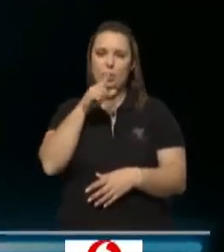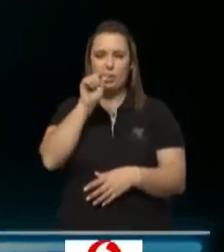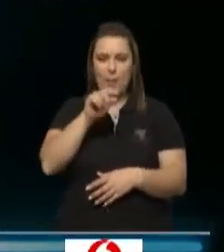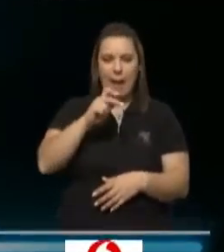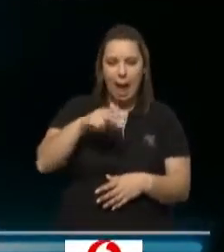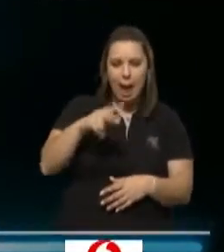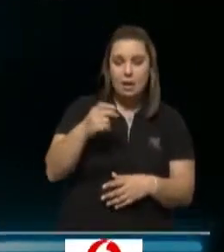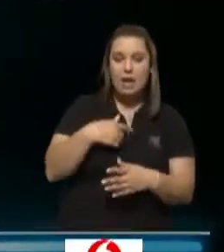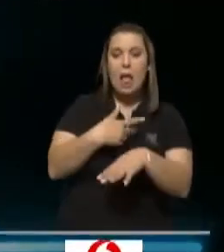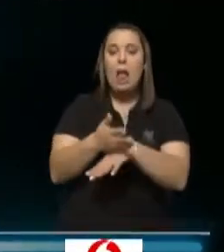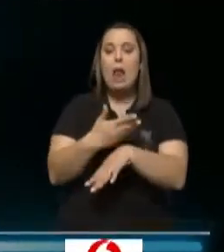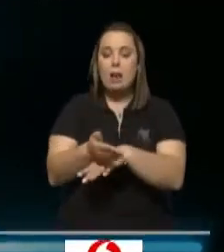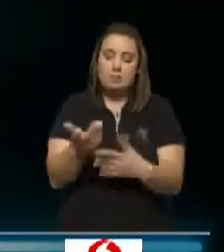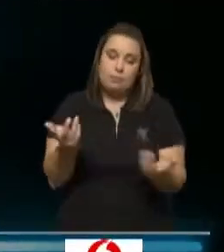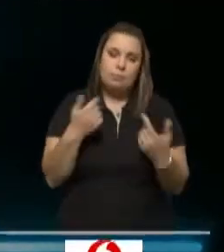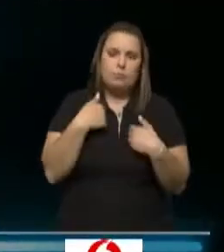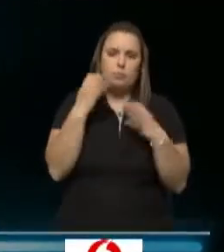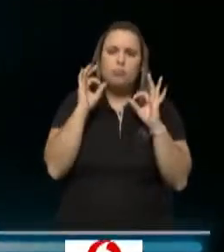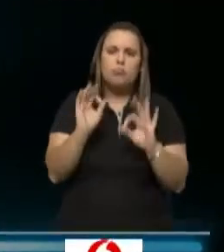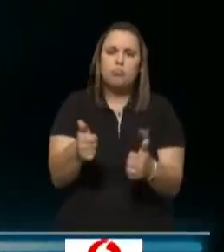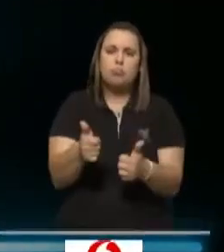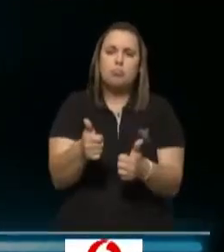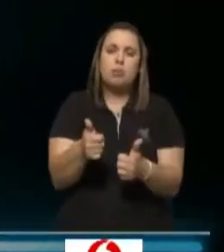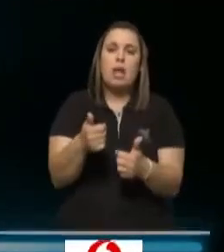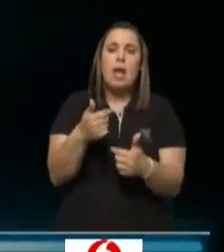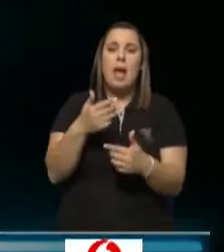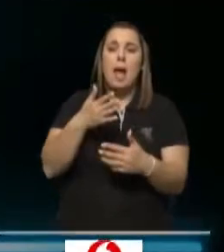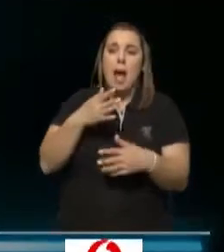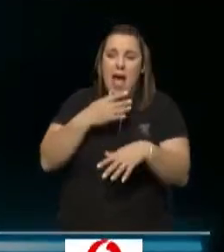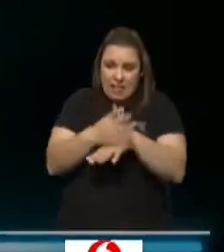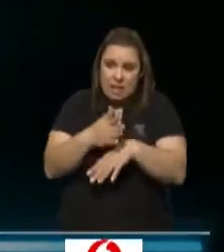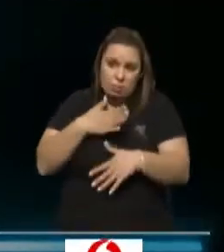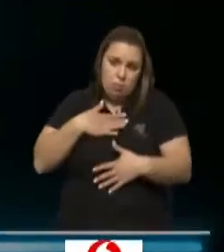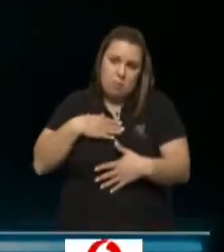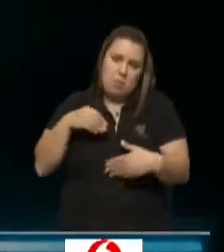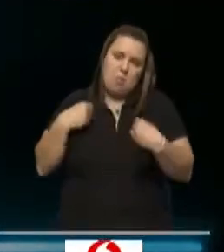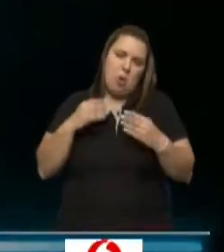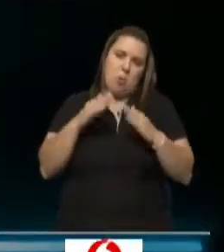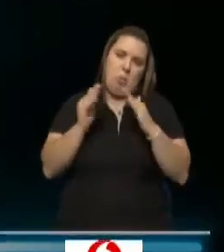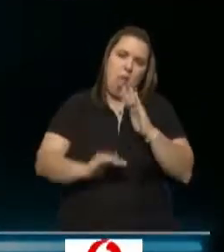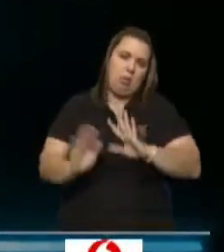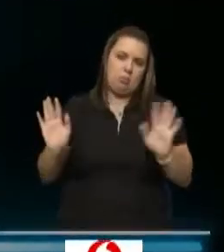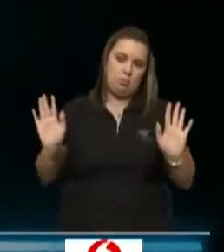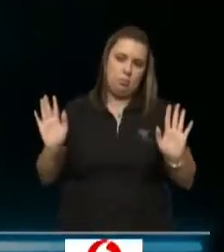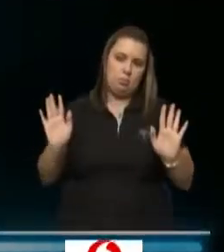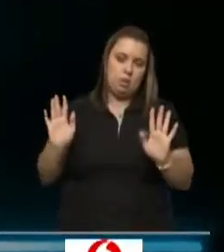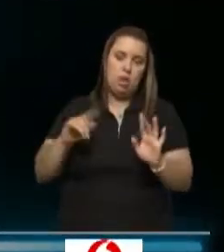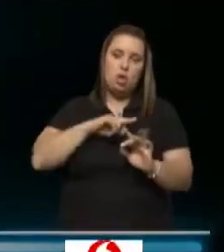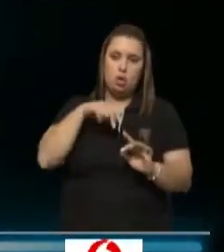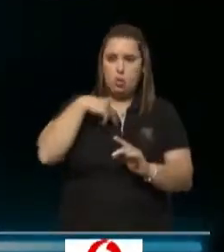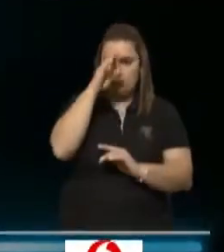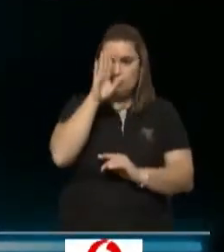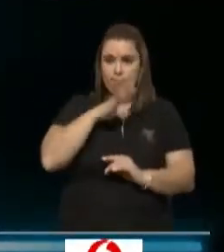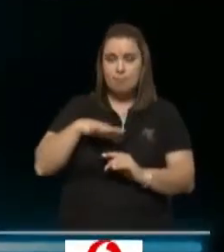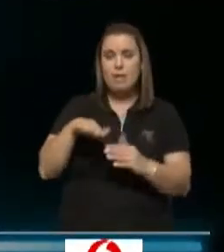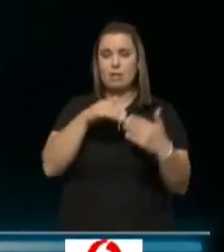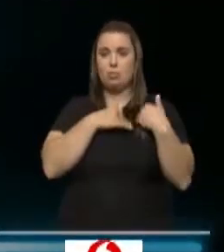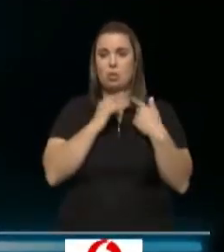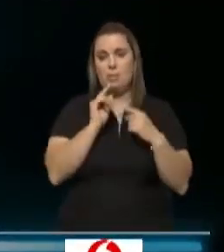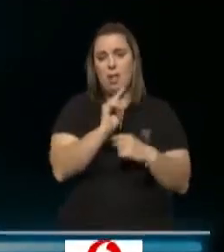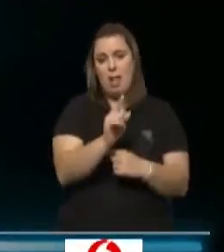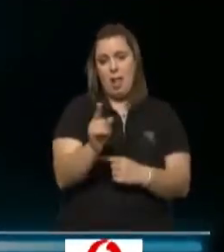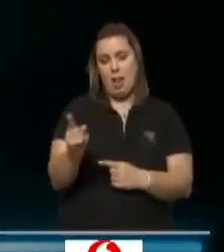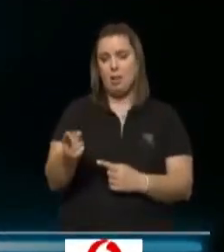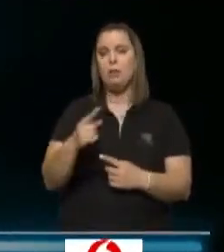Either Mario and Anna are speaking about the delays, but I confess that I'm concerned, a little concerned by the delay, because we know there's